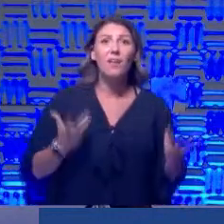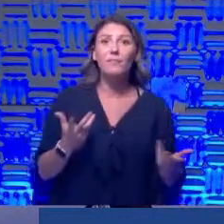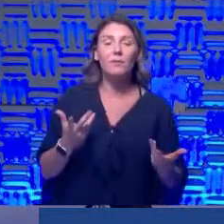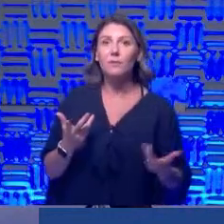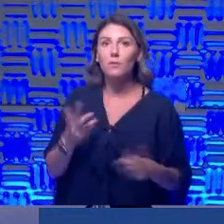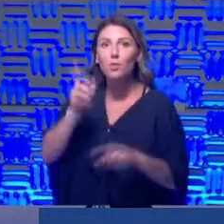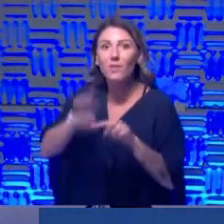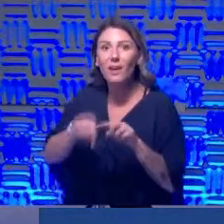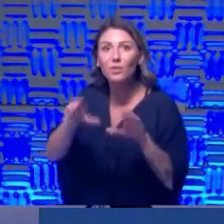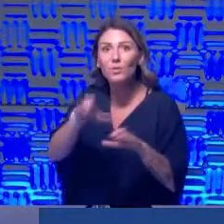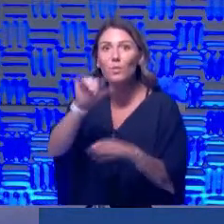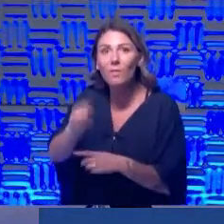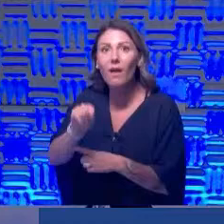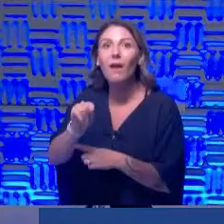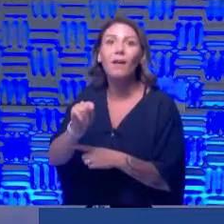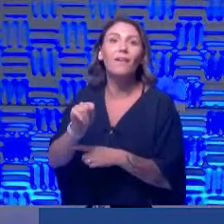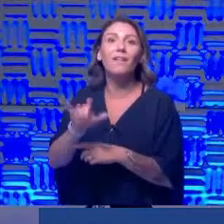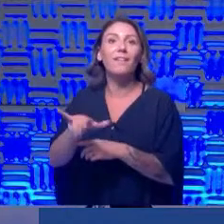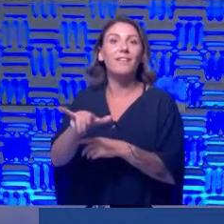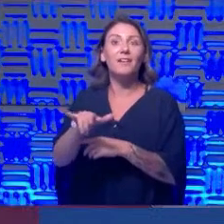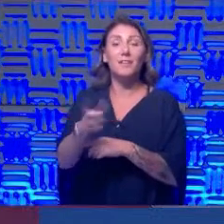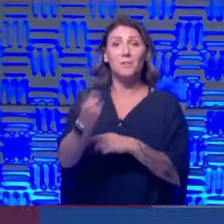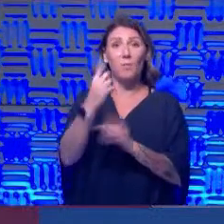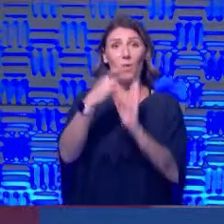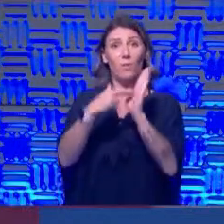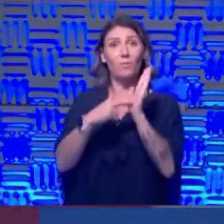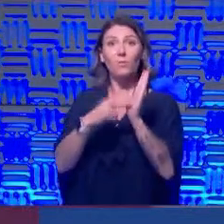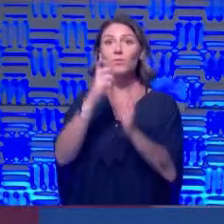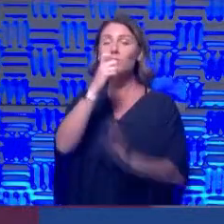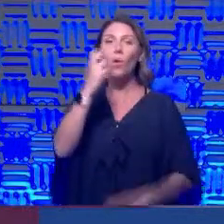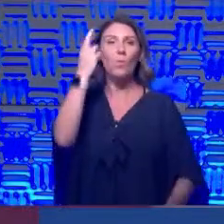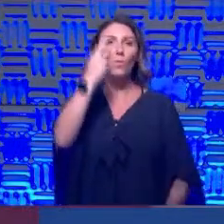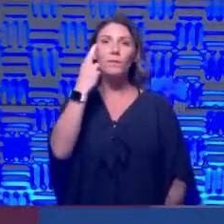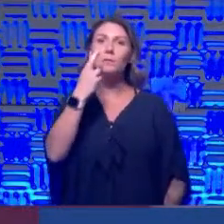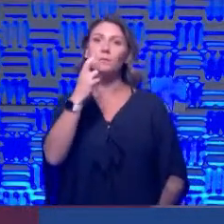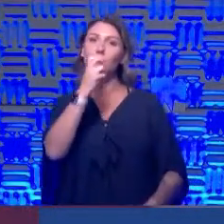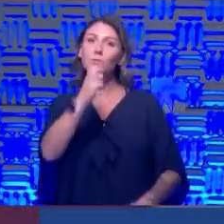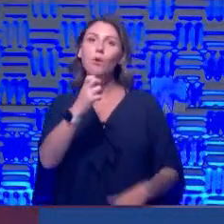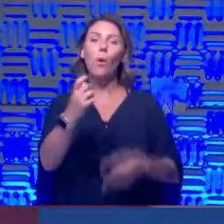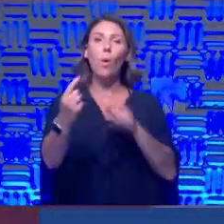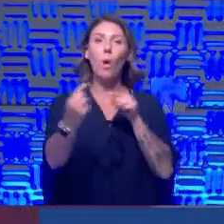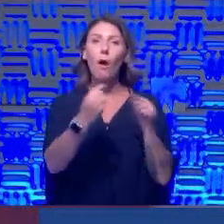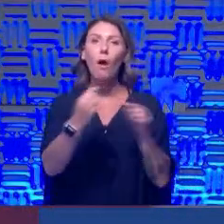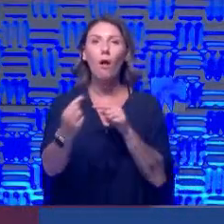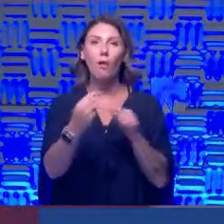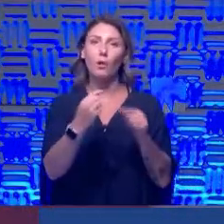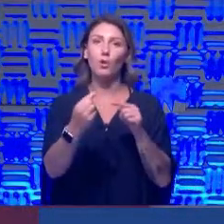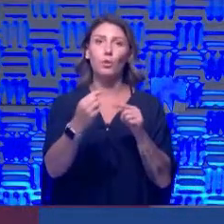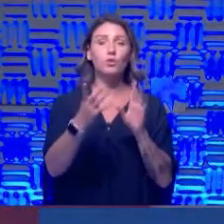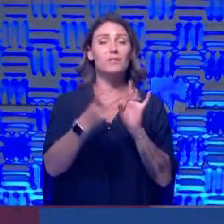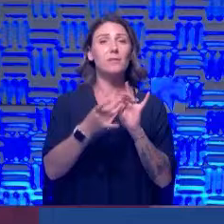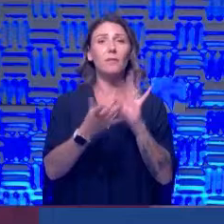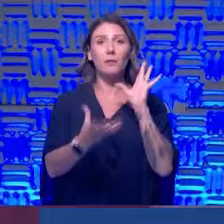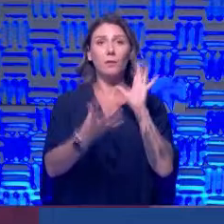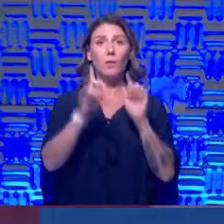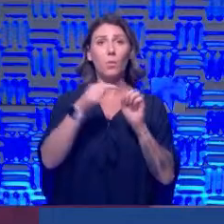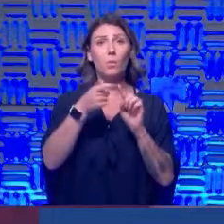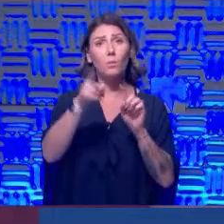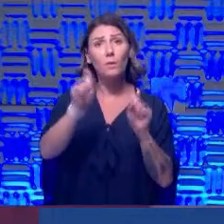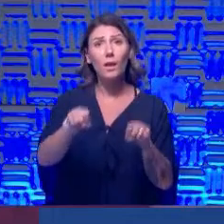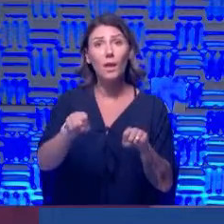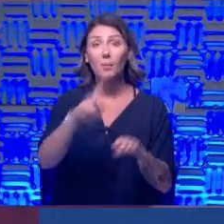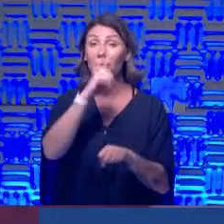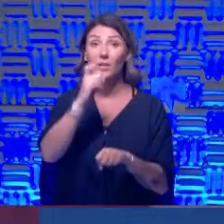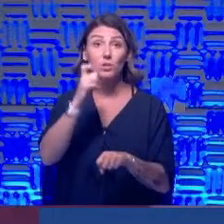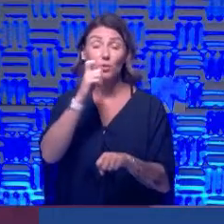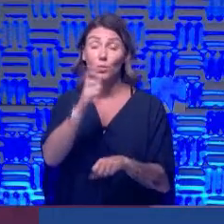the rules is, don't reason and don't argue, and just kind of let it go when you can, because you're not going to